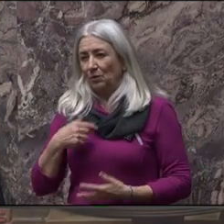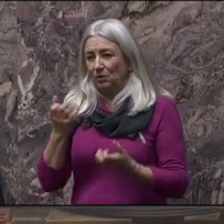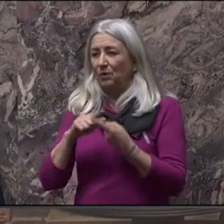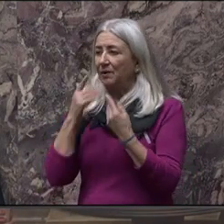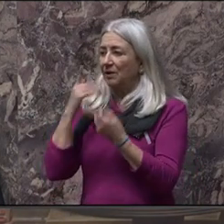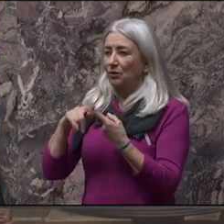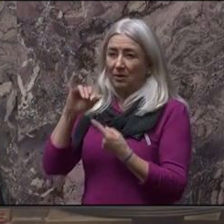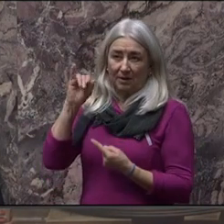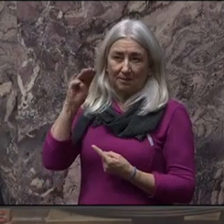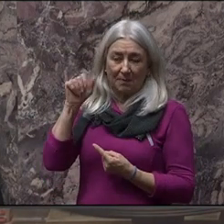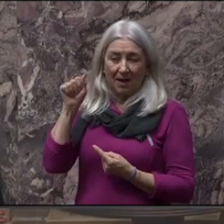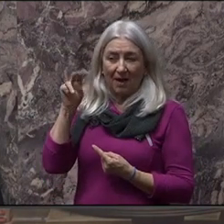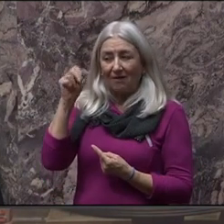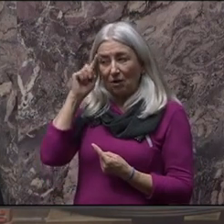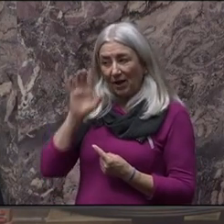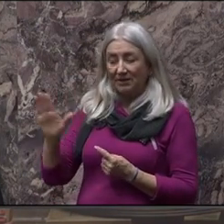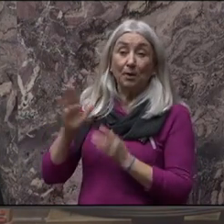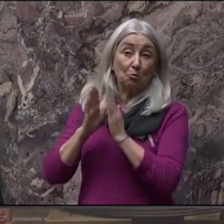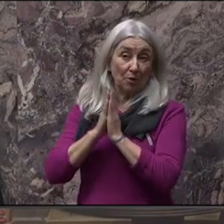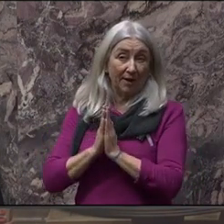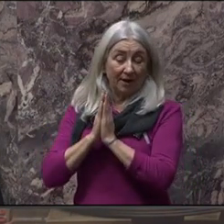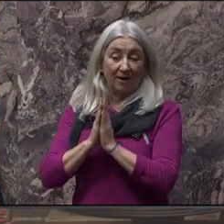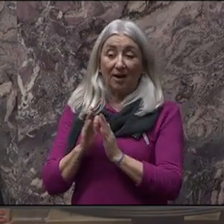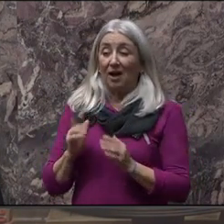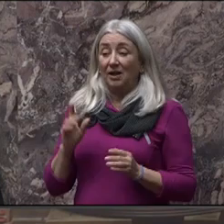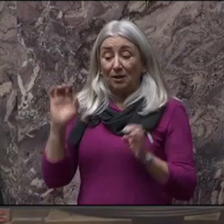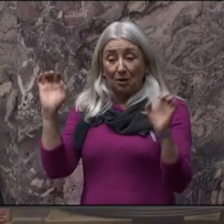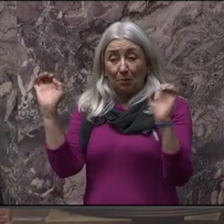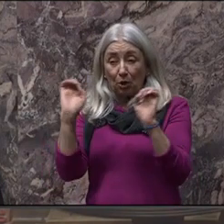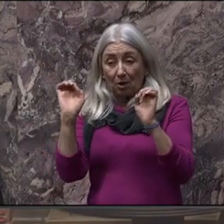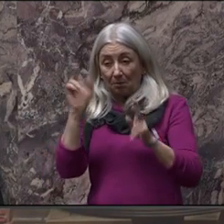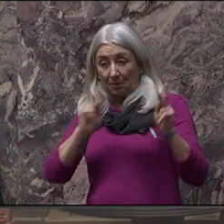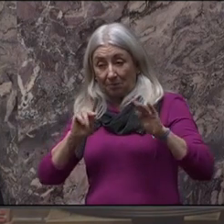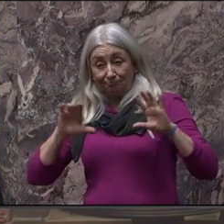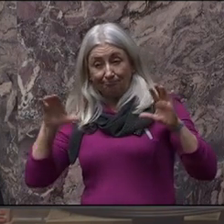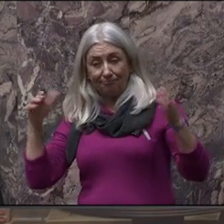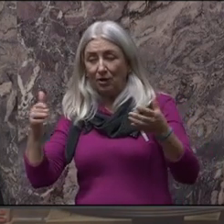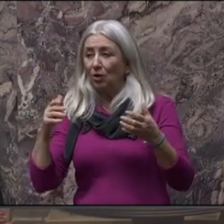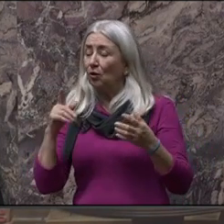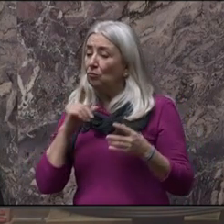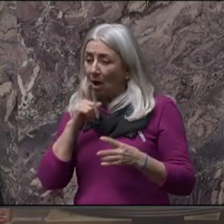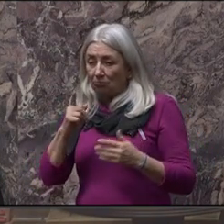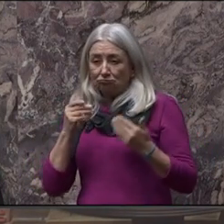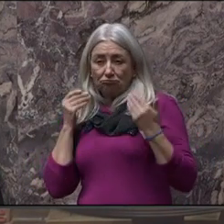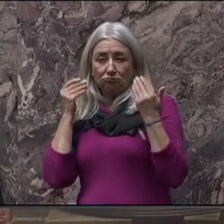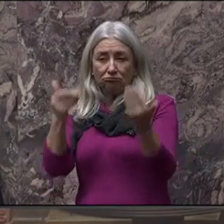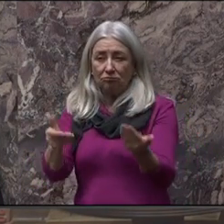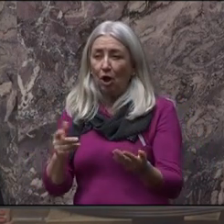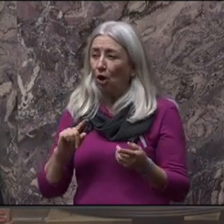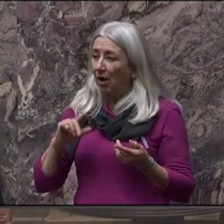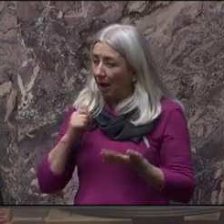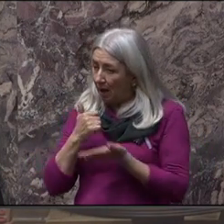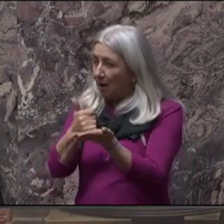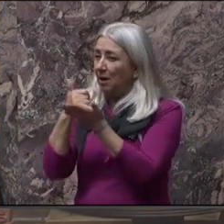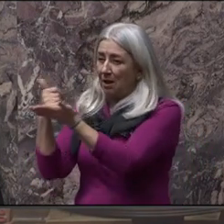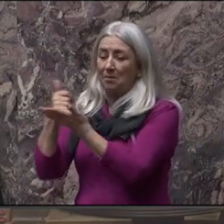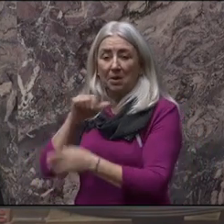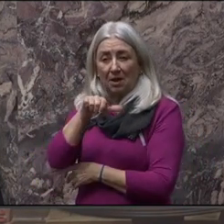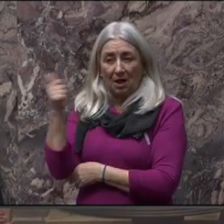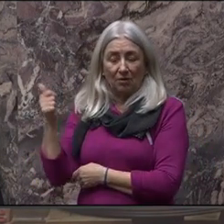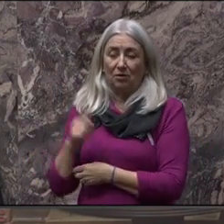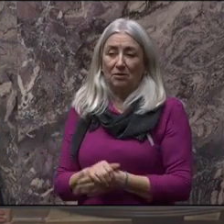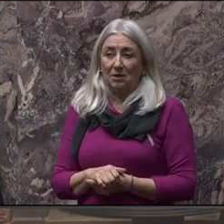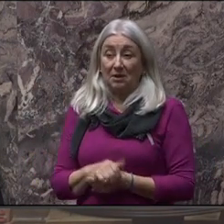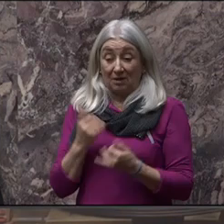prayers. First responders place themselves in harm's way to help others. This year, an